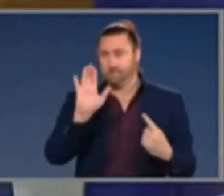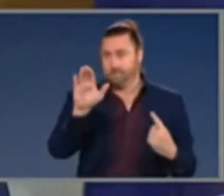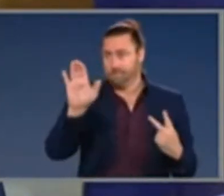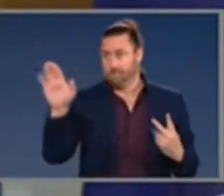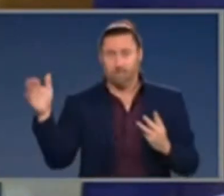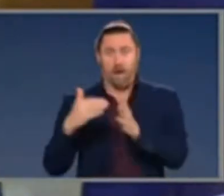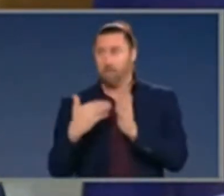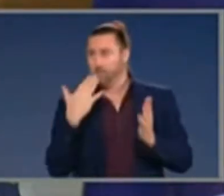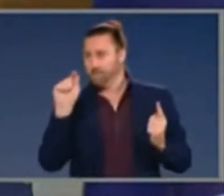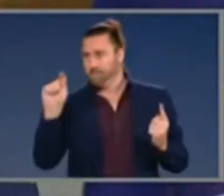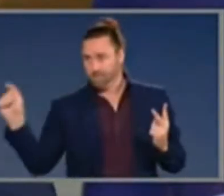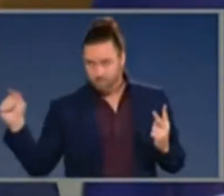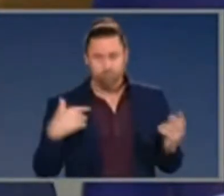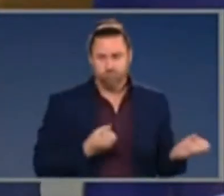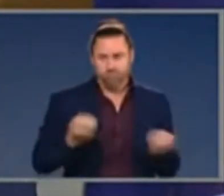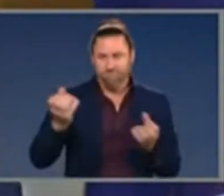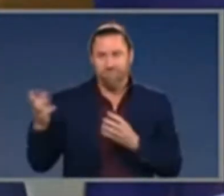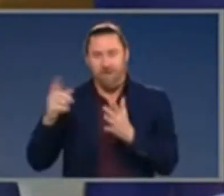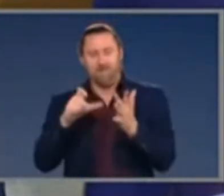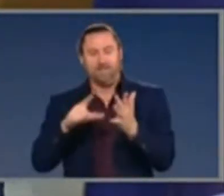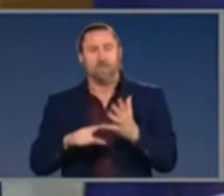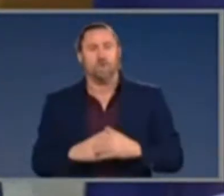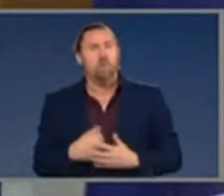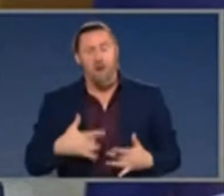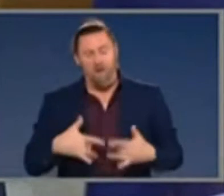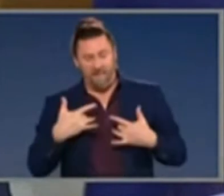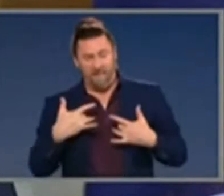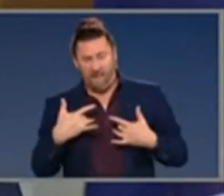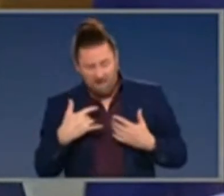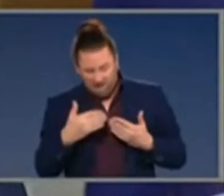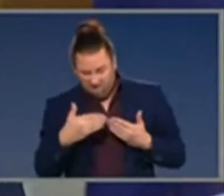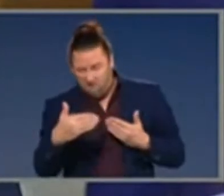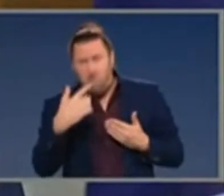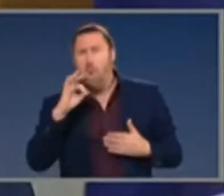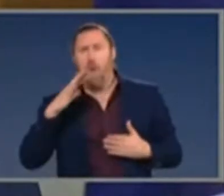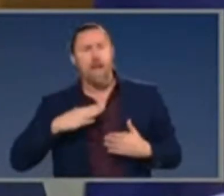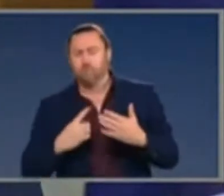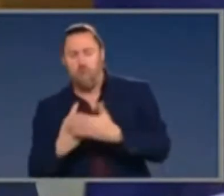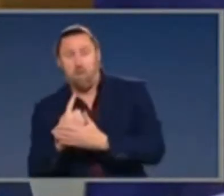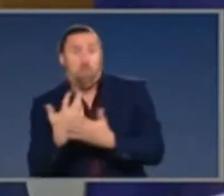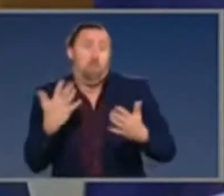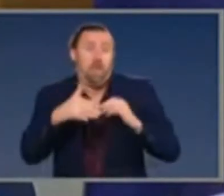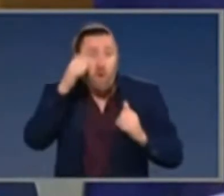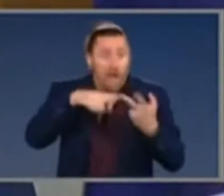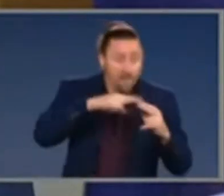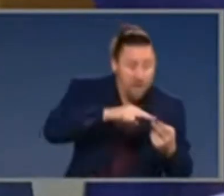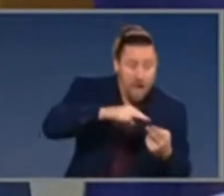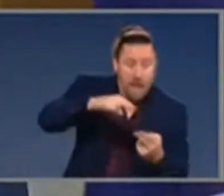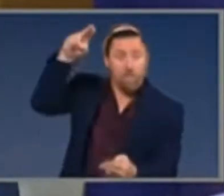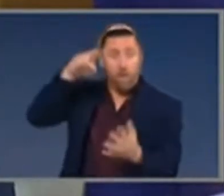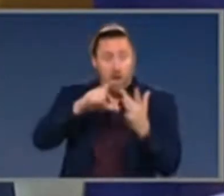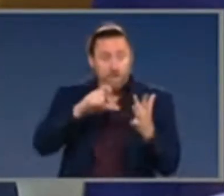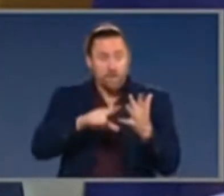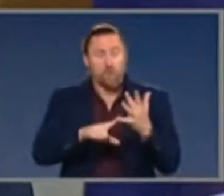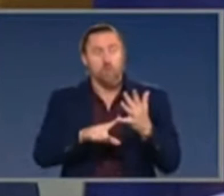any foreseeable need in the next, unless we had a very significant increase in the number of severe cases, to do that. This is one of the challenges